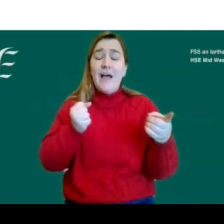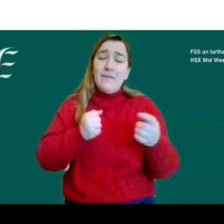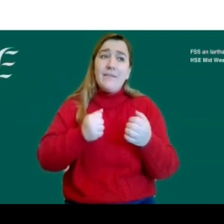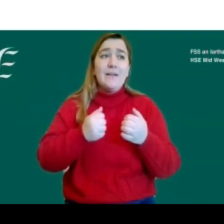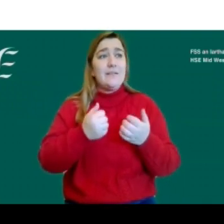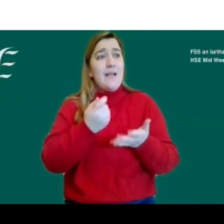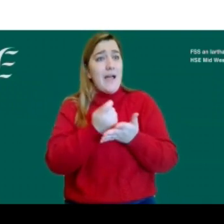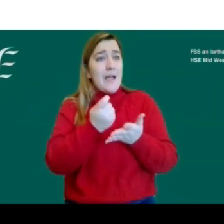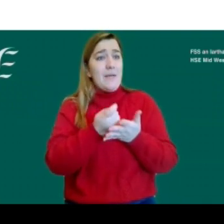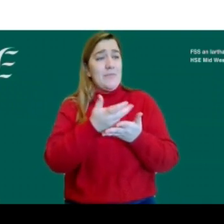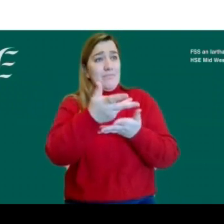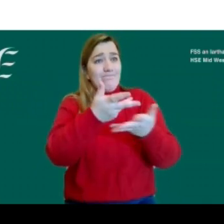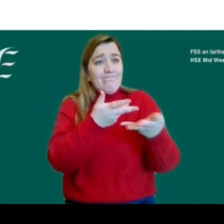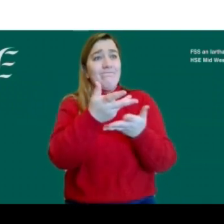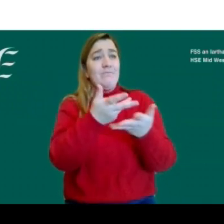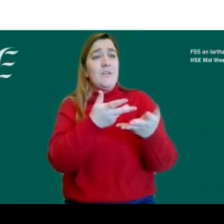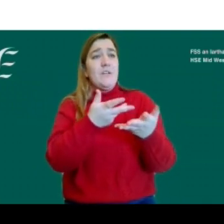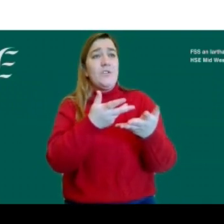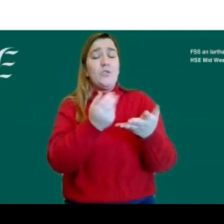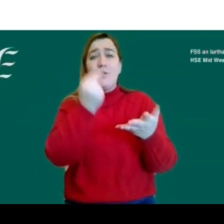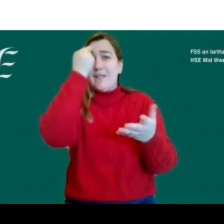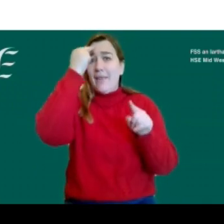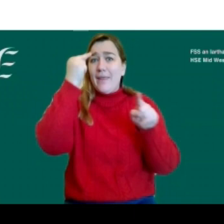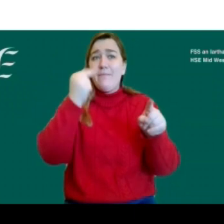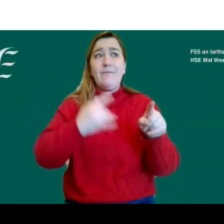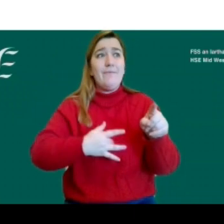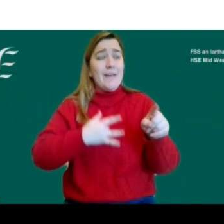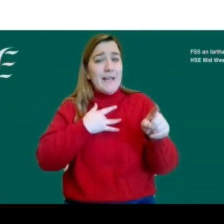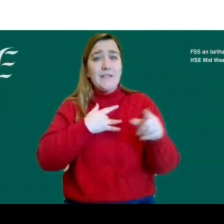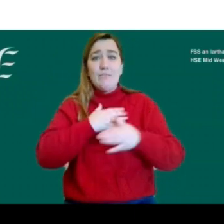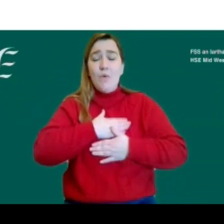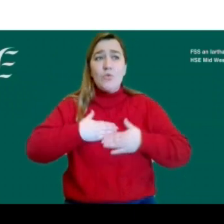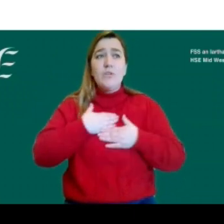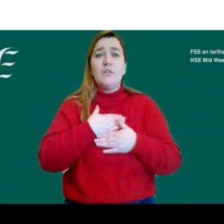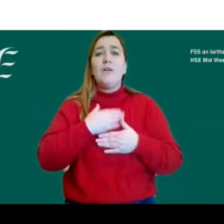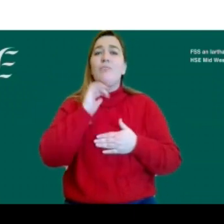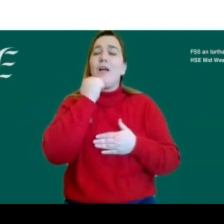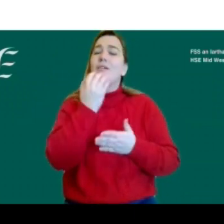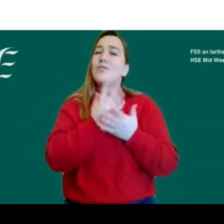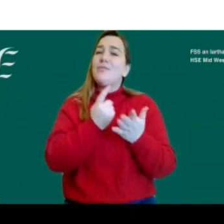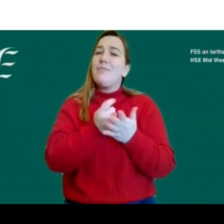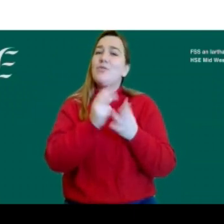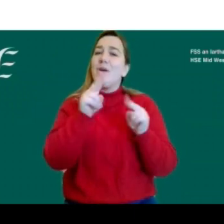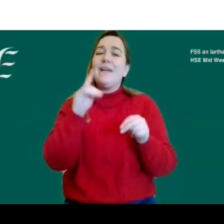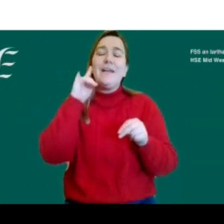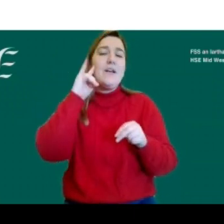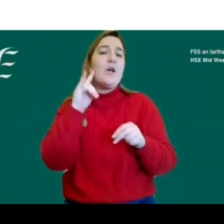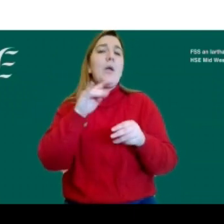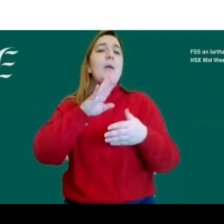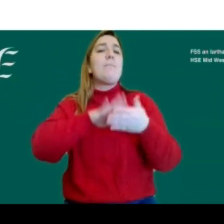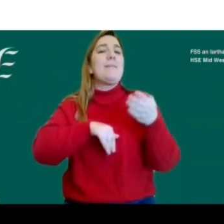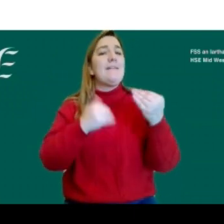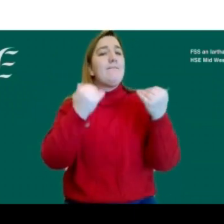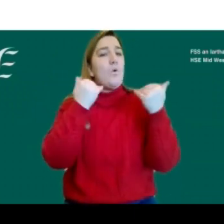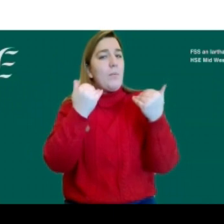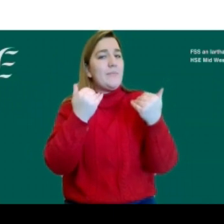space for them just to describe how they're feeling at this time in their life. And it's funny because sometimes you can hear some very misinformed kind of stuff